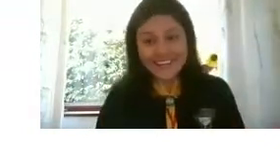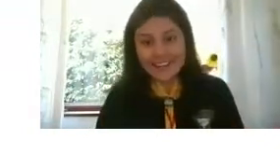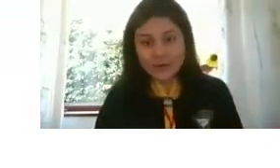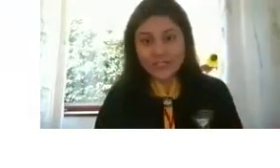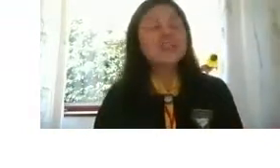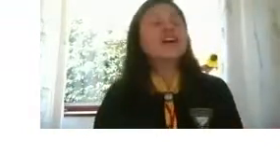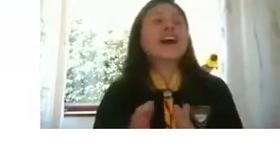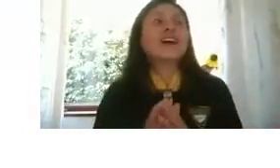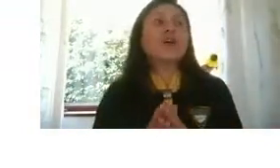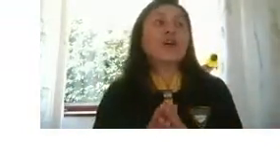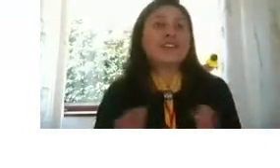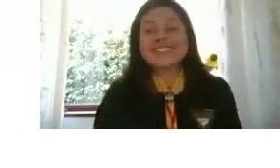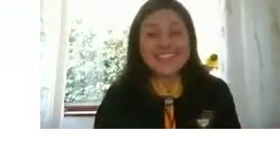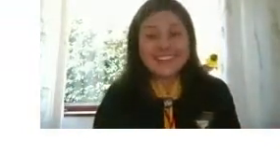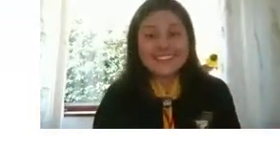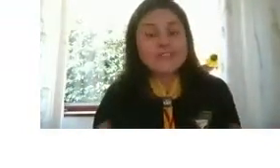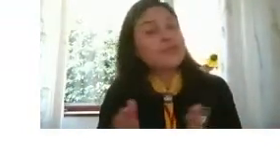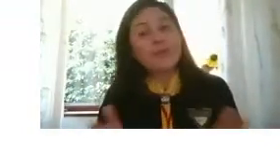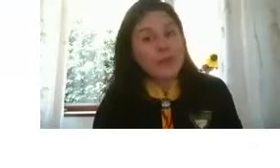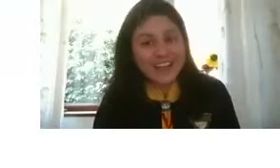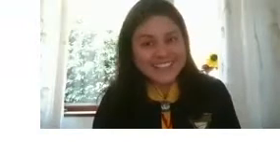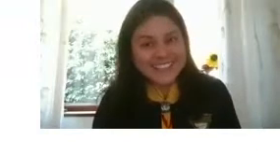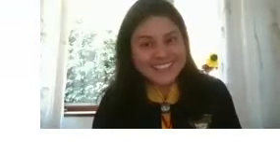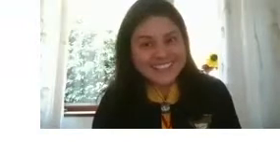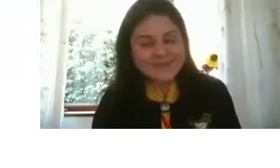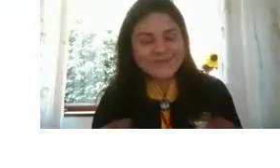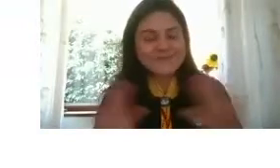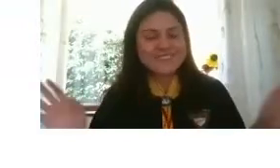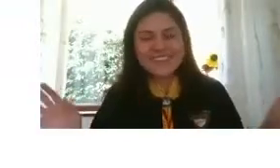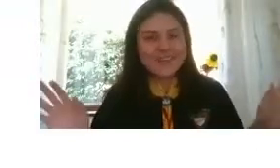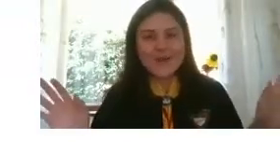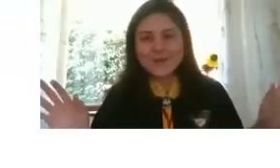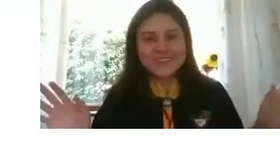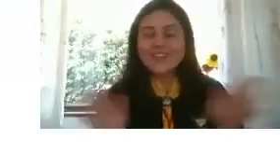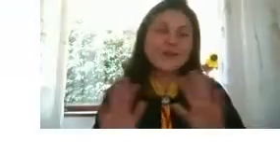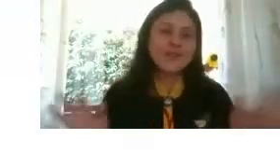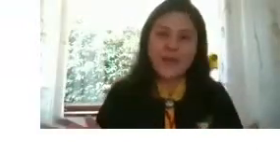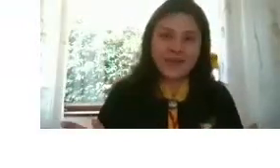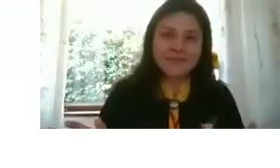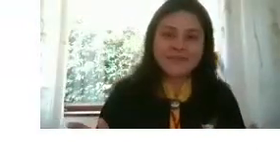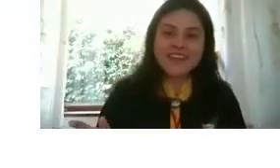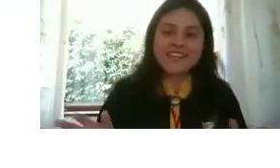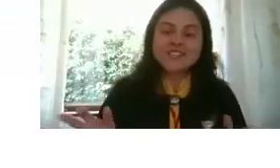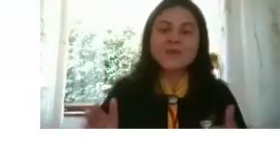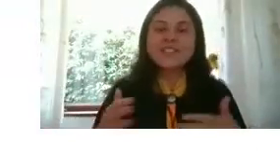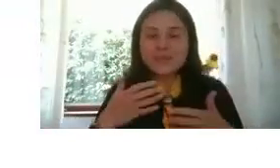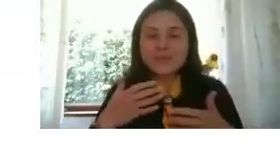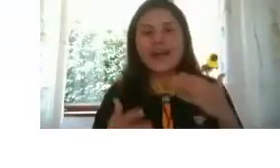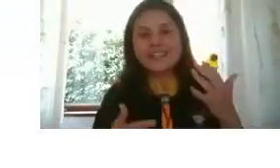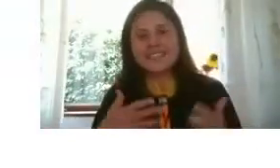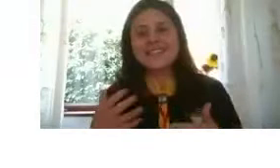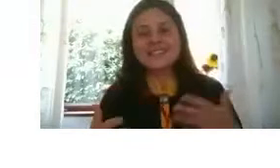any language or skills, if you don't practice it, it goes away. So you need to